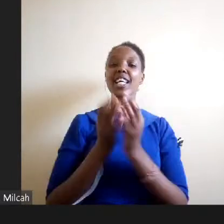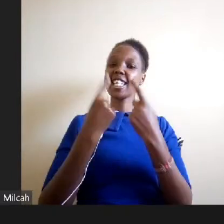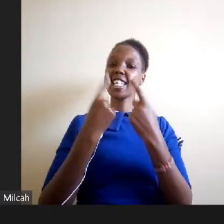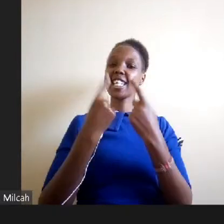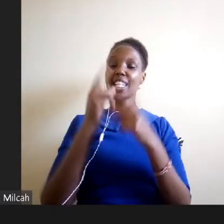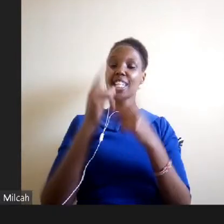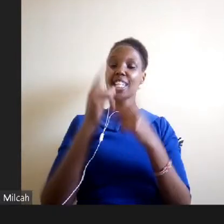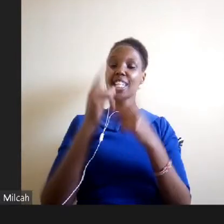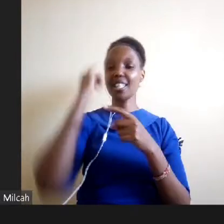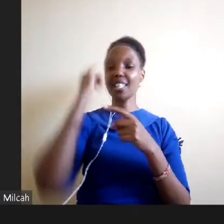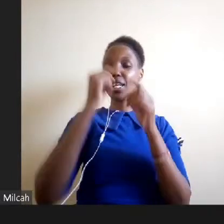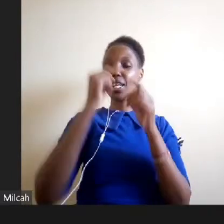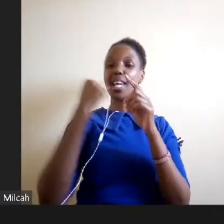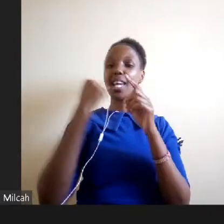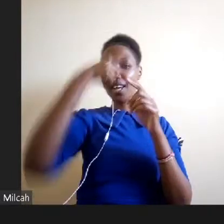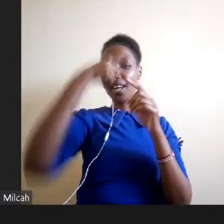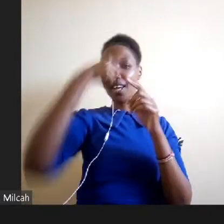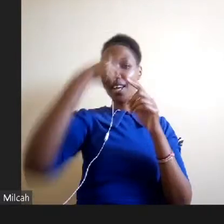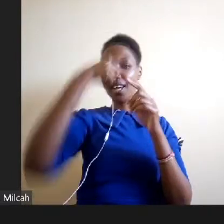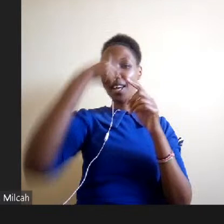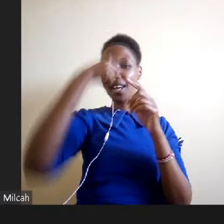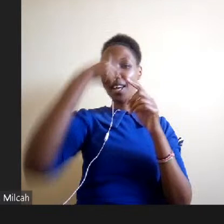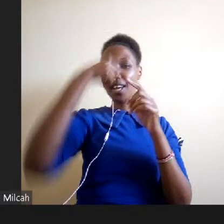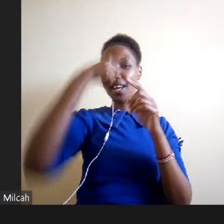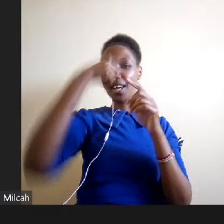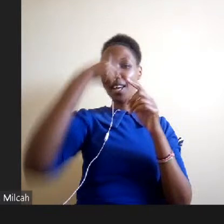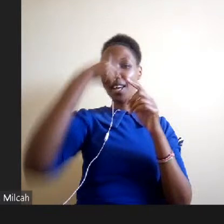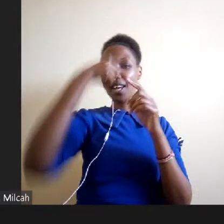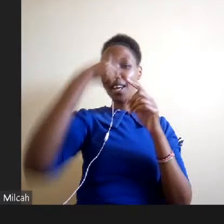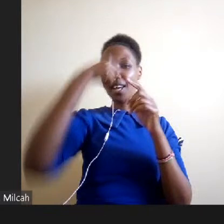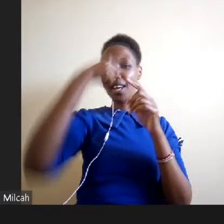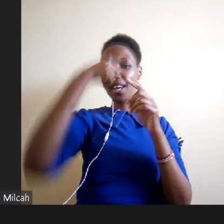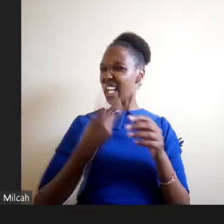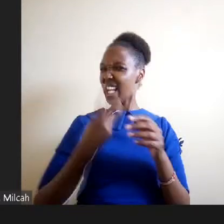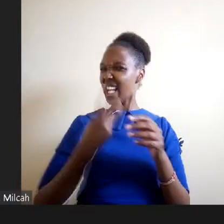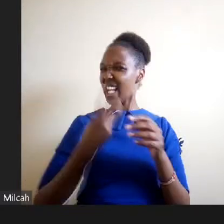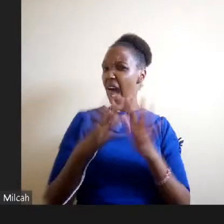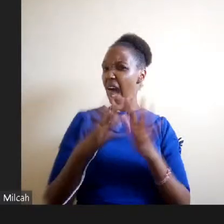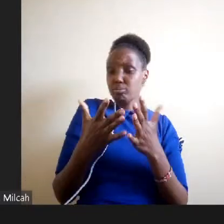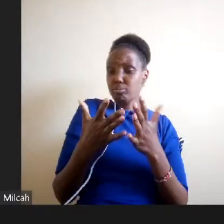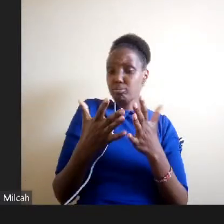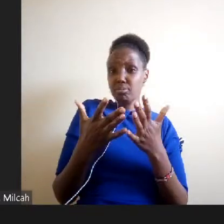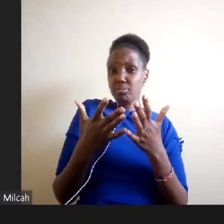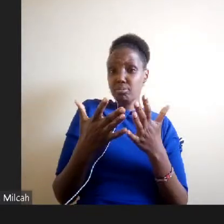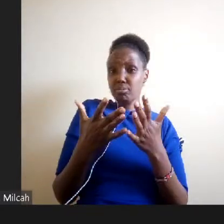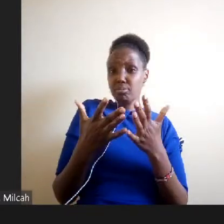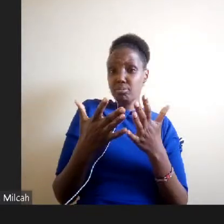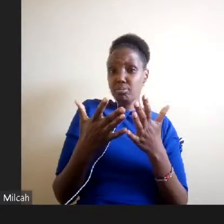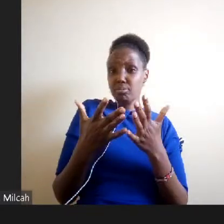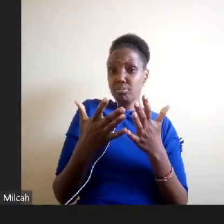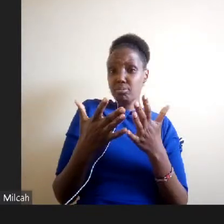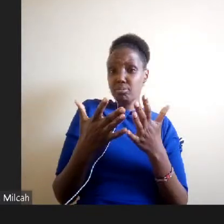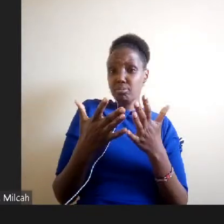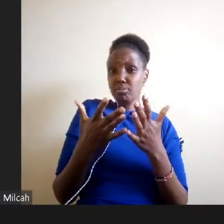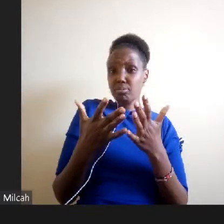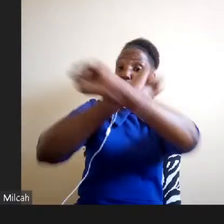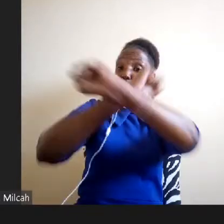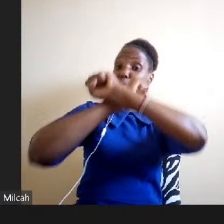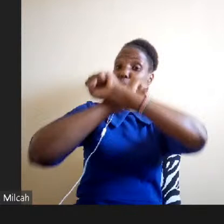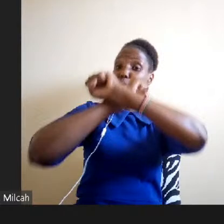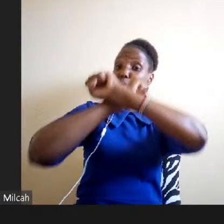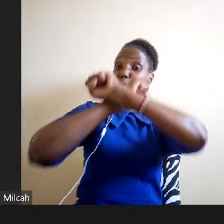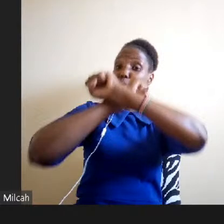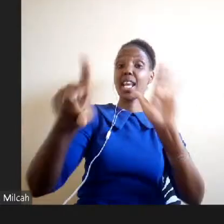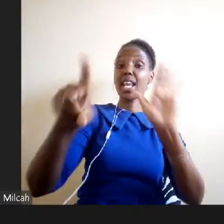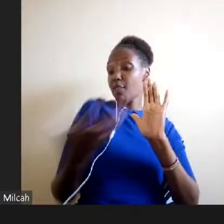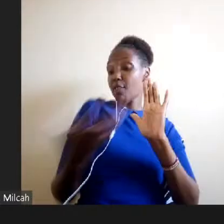because you're streaming live, and just tell us how you have managed to just help your children be protected from negative content. We need to